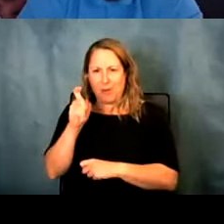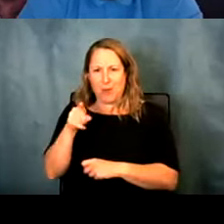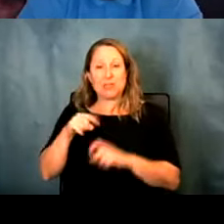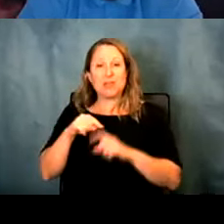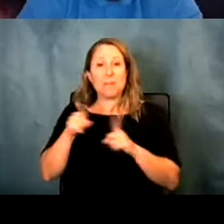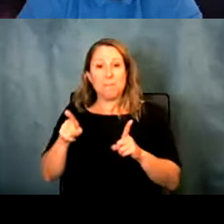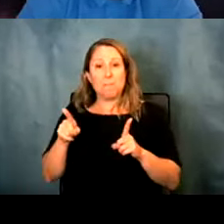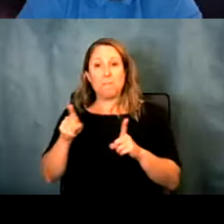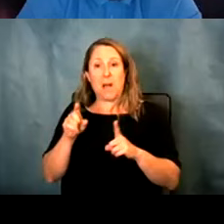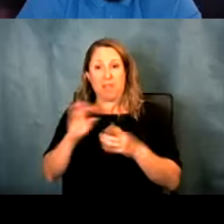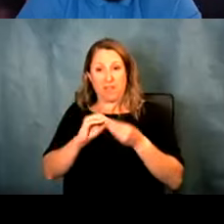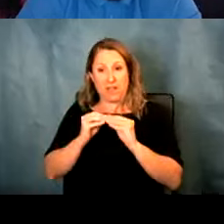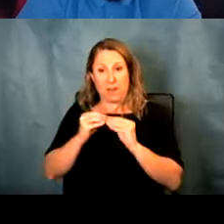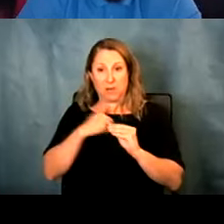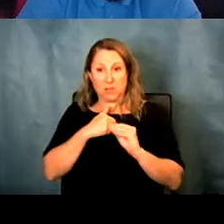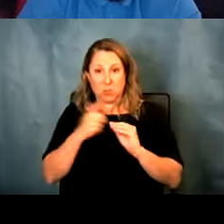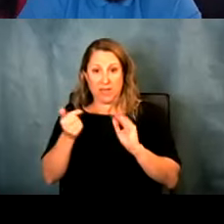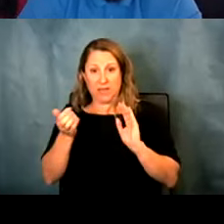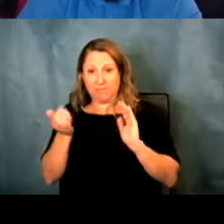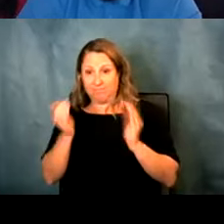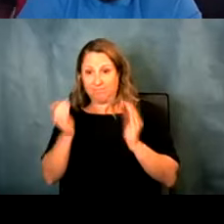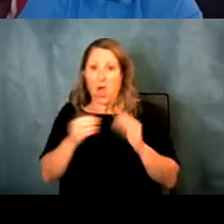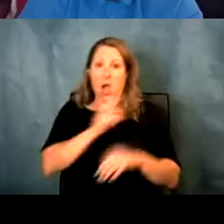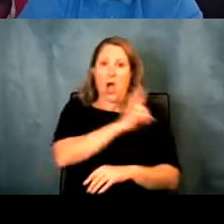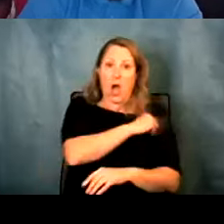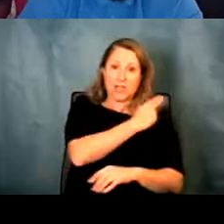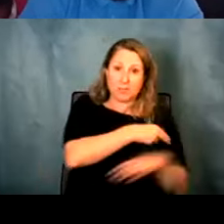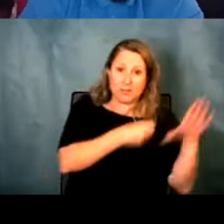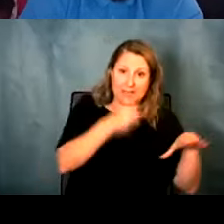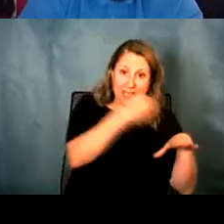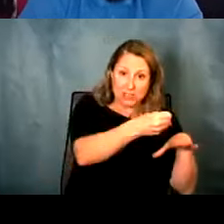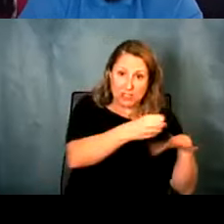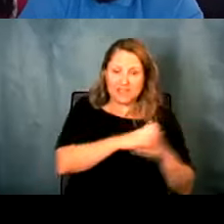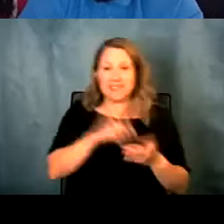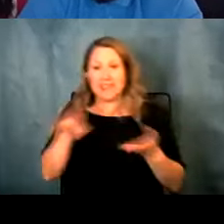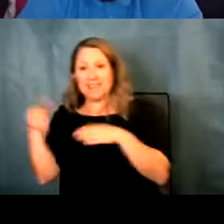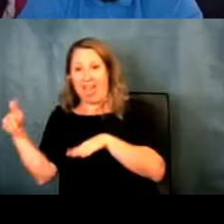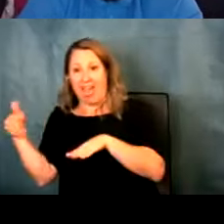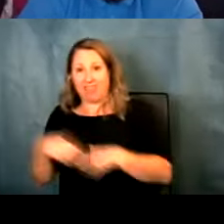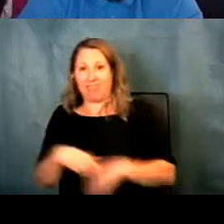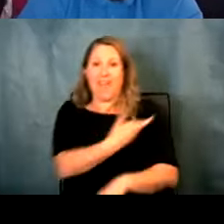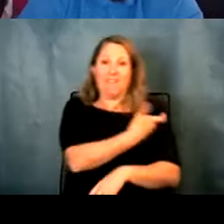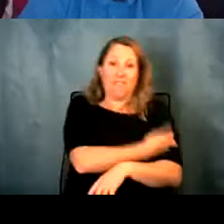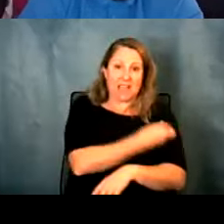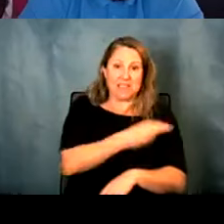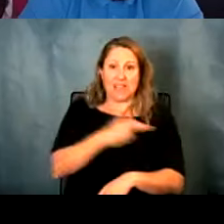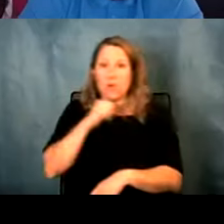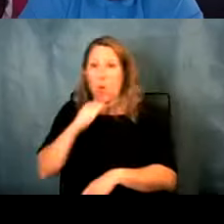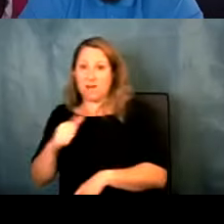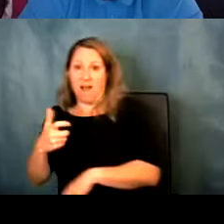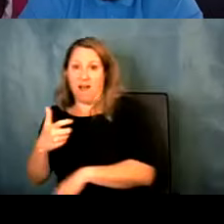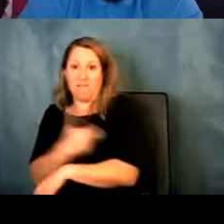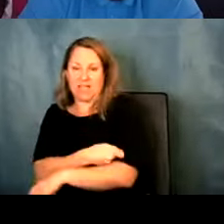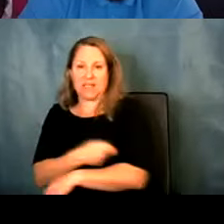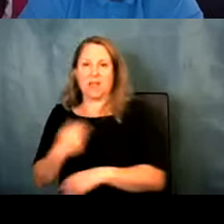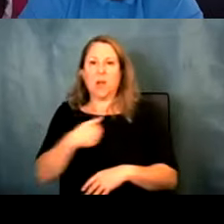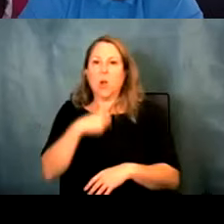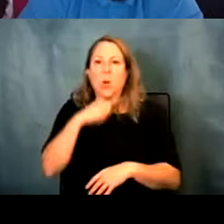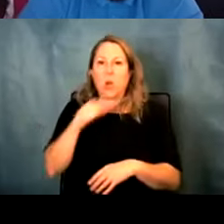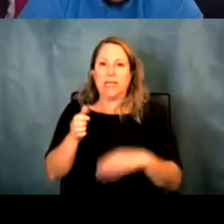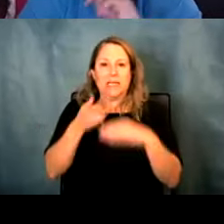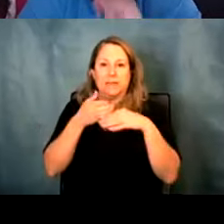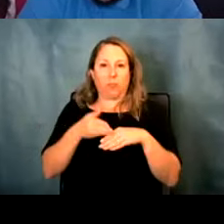the differences between hospitalizations and deaths in vaccinated versus unvaccinated wasn't disaggregated by